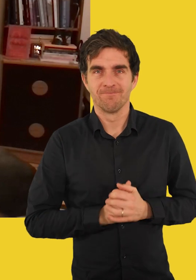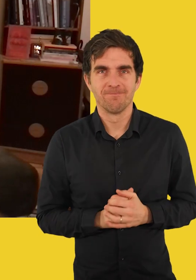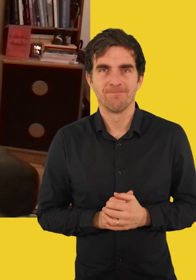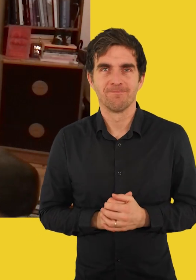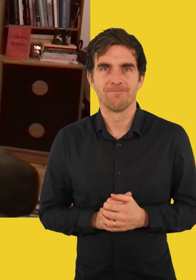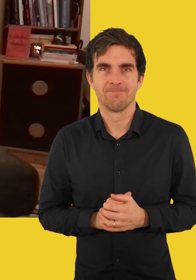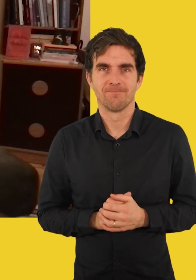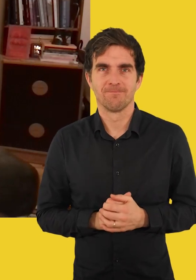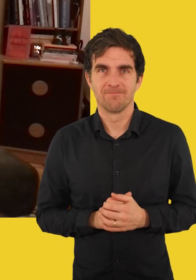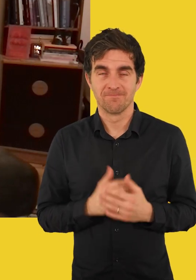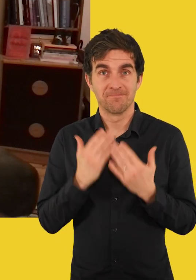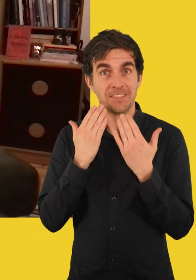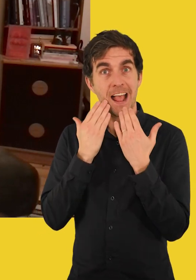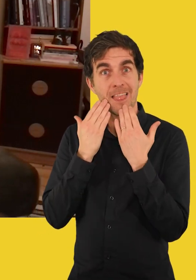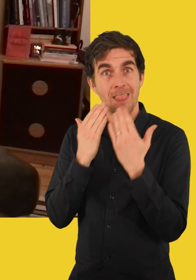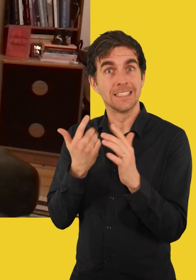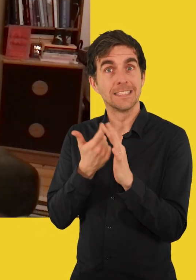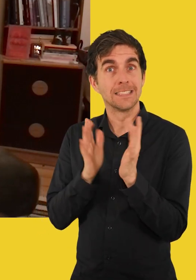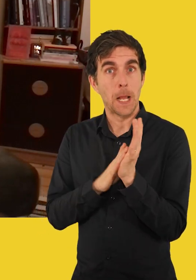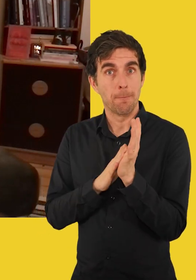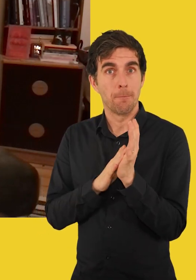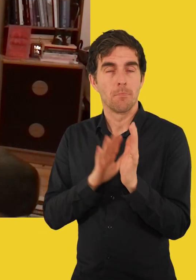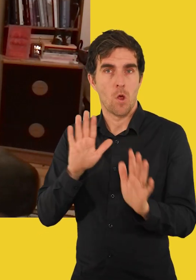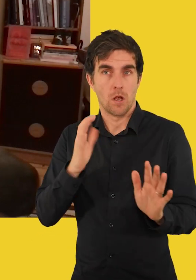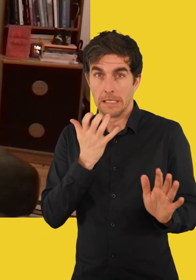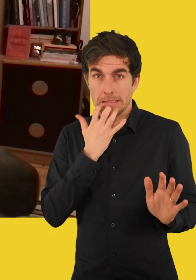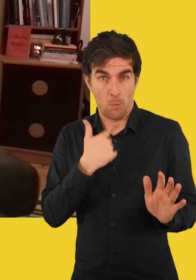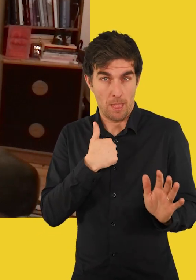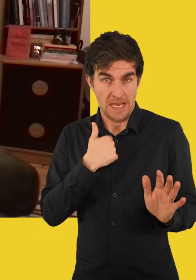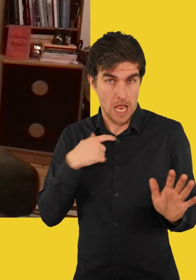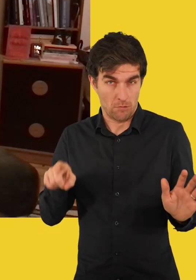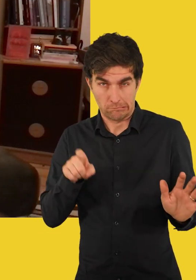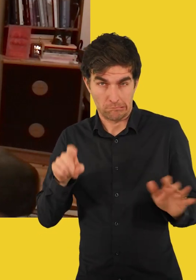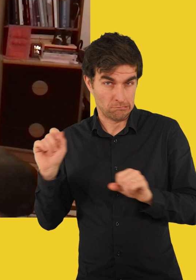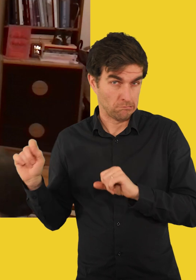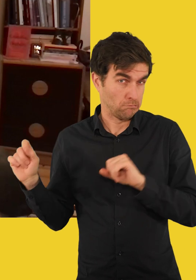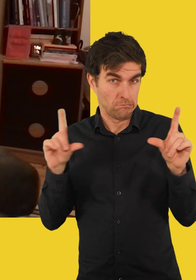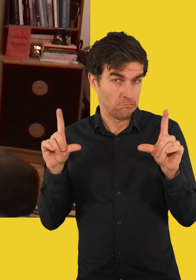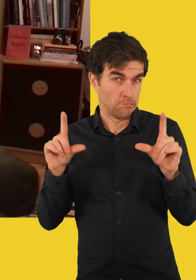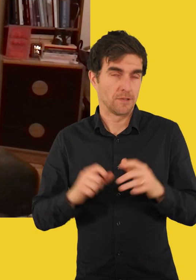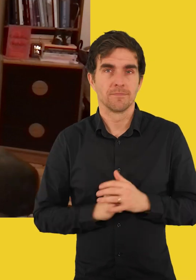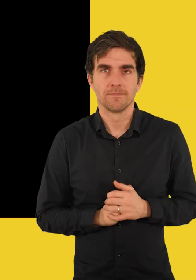you. Thanks, Kim. Just bear with me while I share my screen.